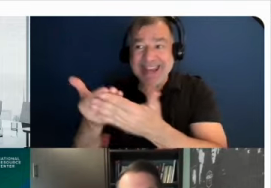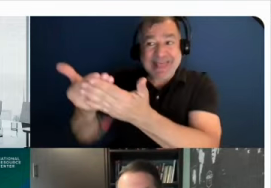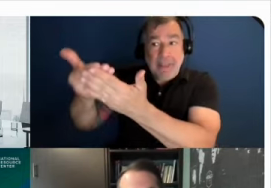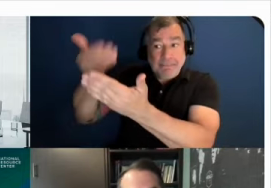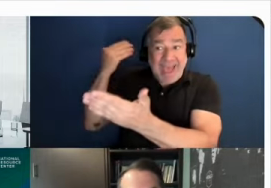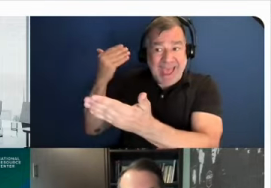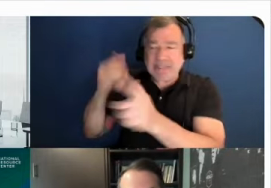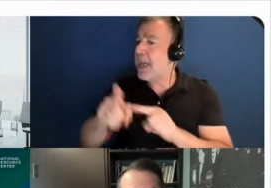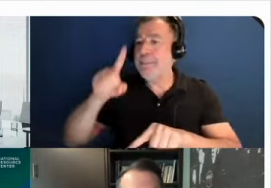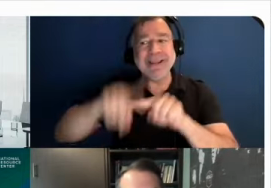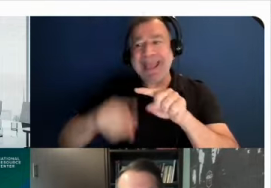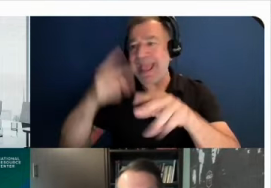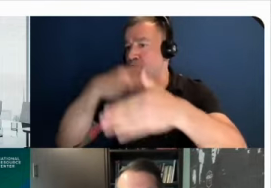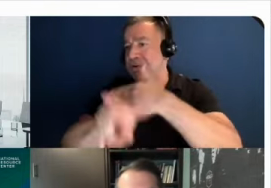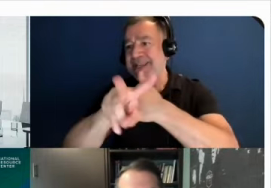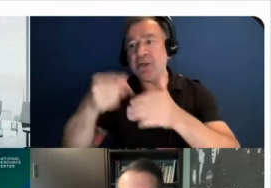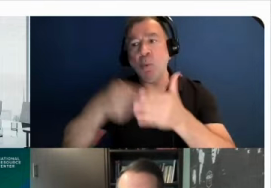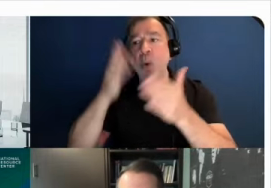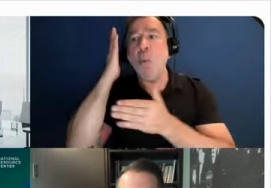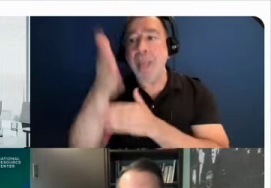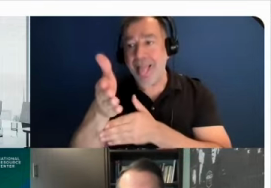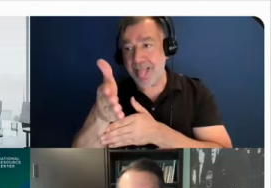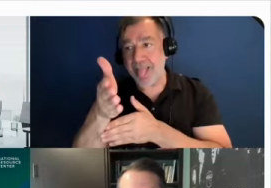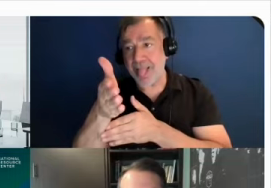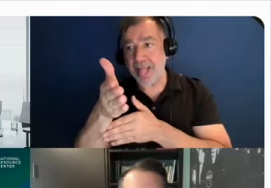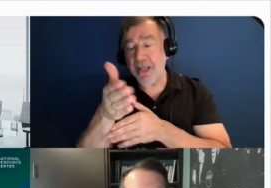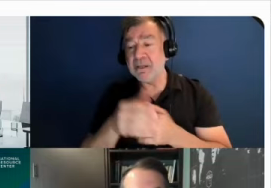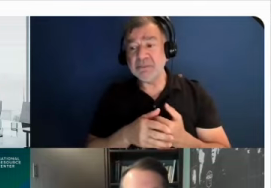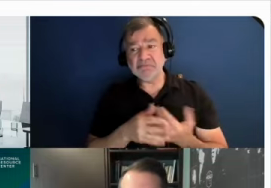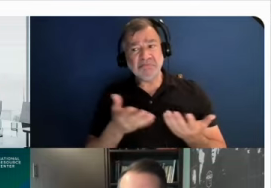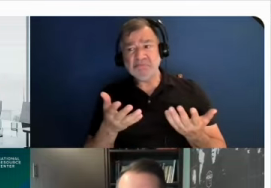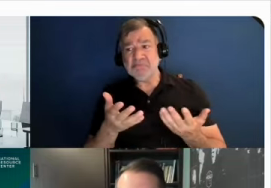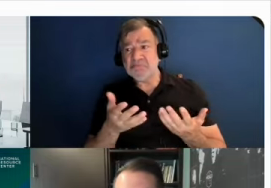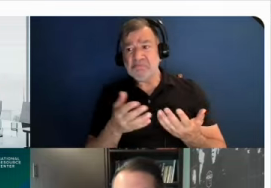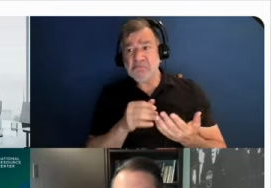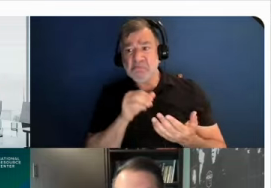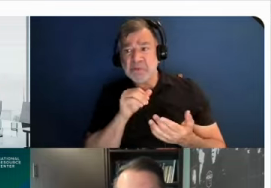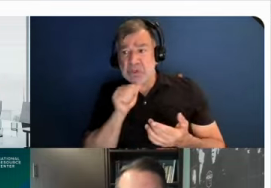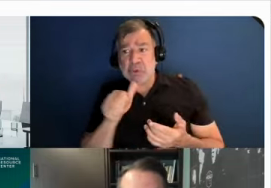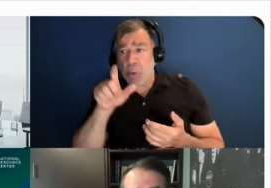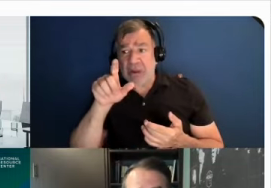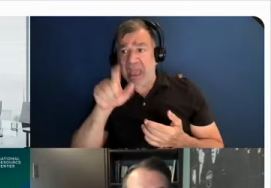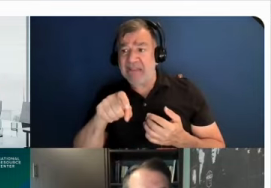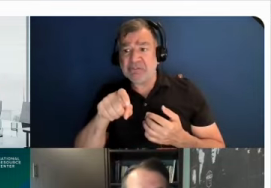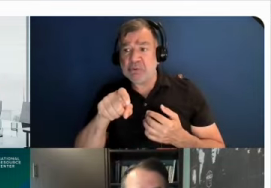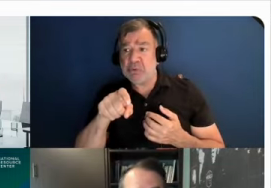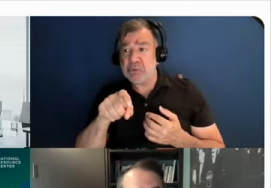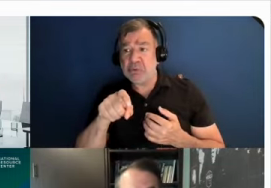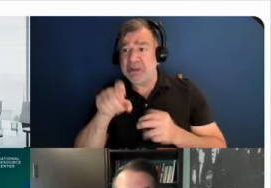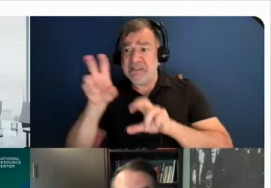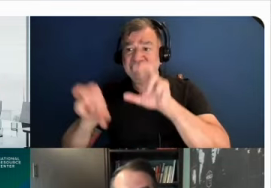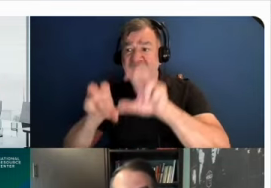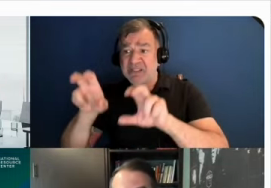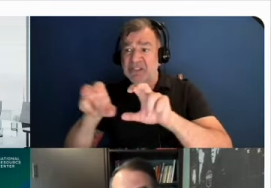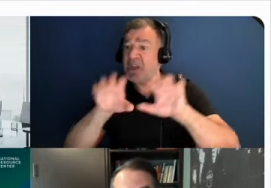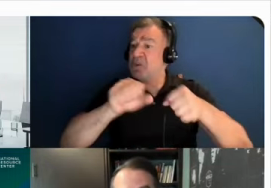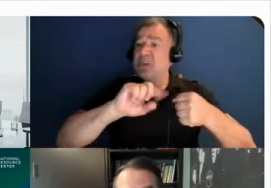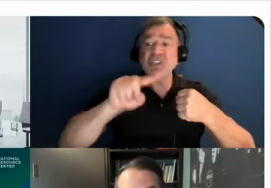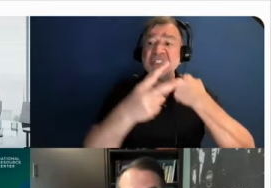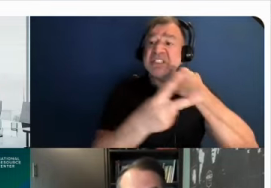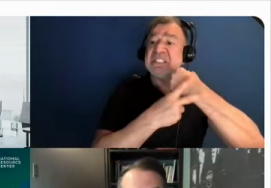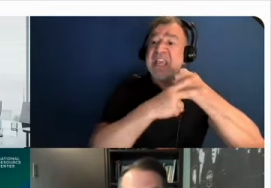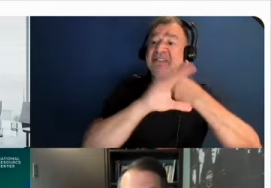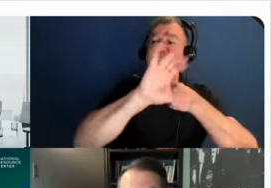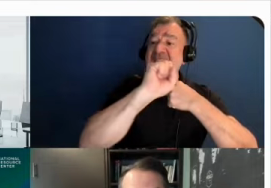then make a decision. But as Jody mentioned, you can choose to save only in the cash option or the FDIC option now. And in the future, if you want to